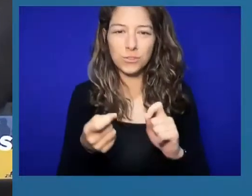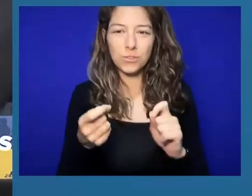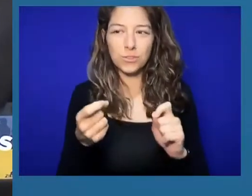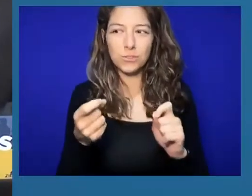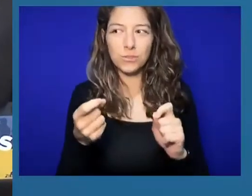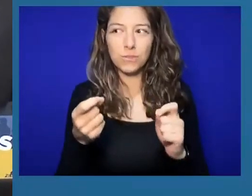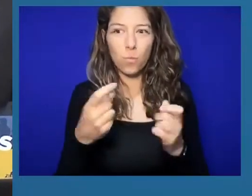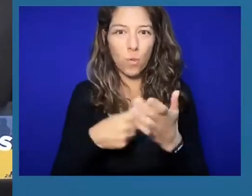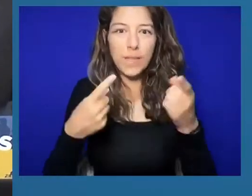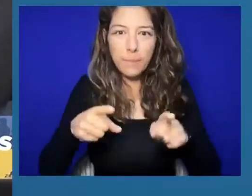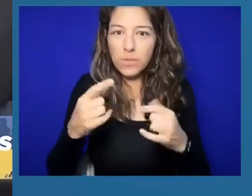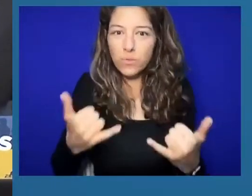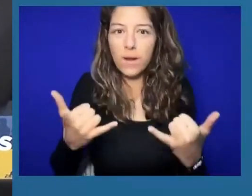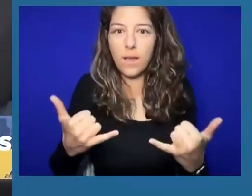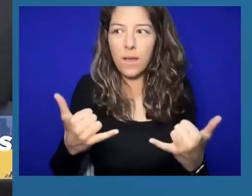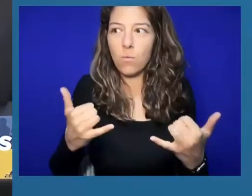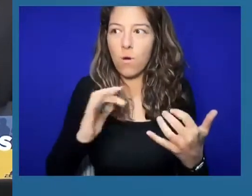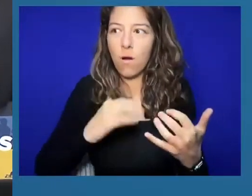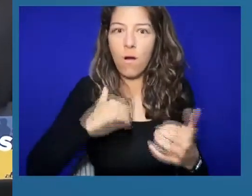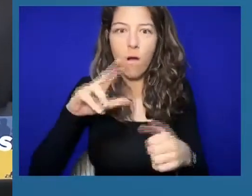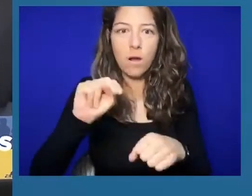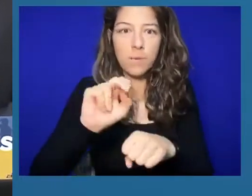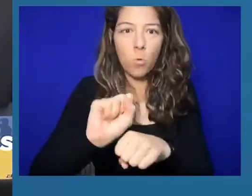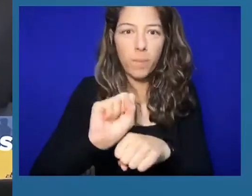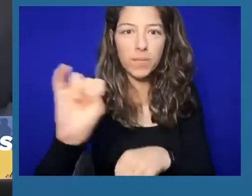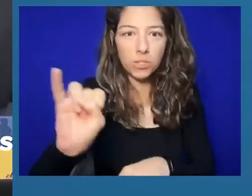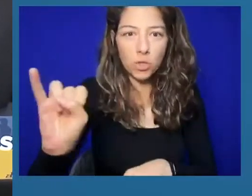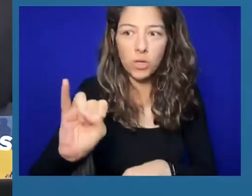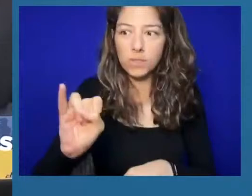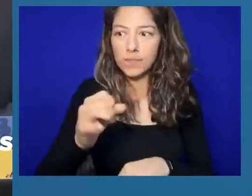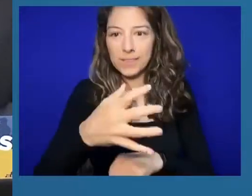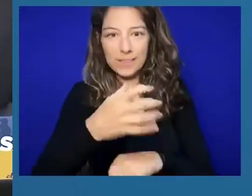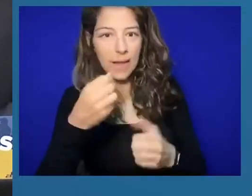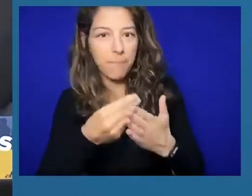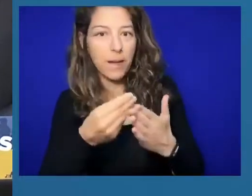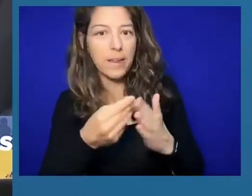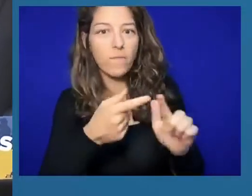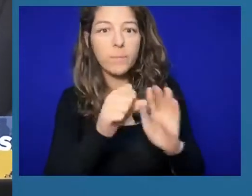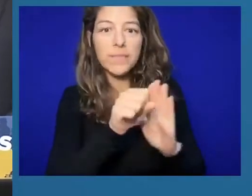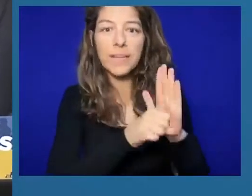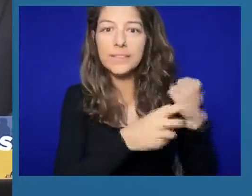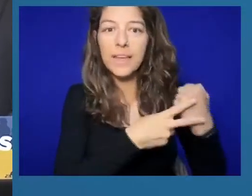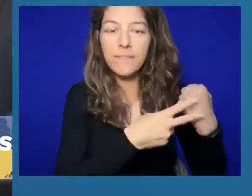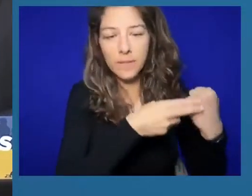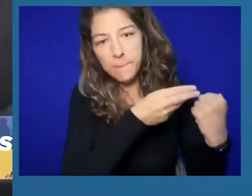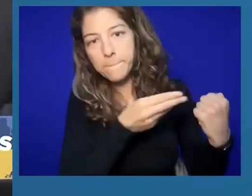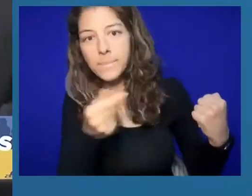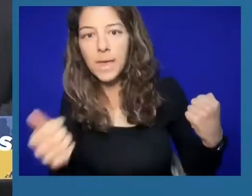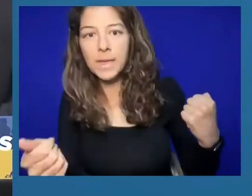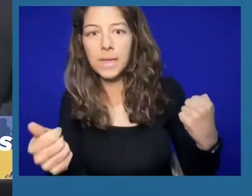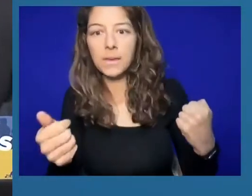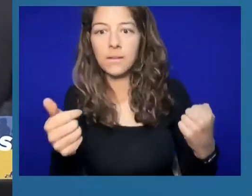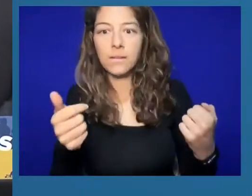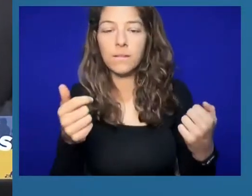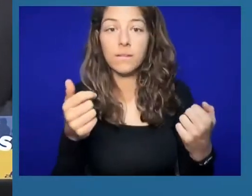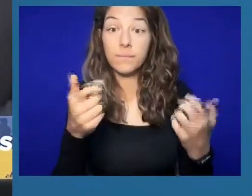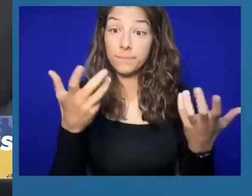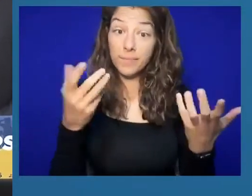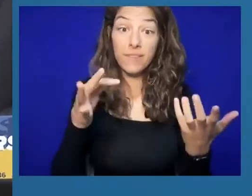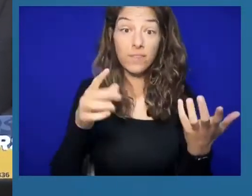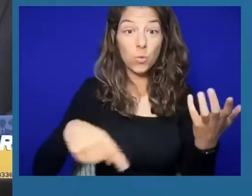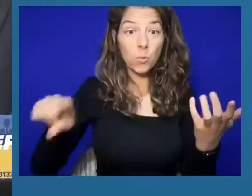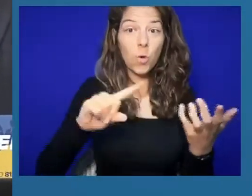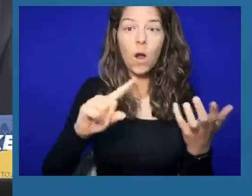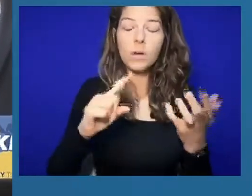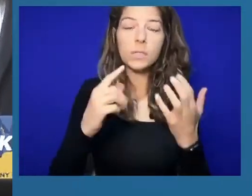is going on right now with our unemployment insurance fund. Take money from our state reserves and pay this off. So you know what? If you're ever out of